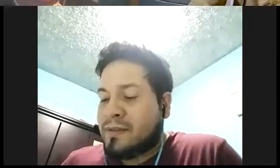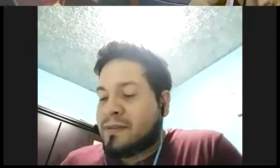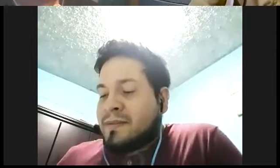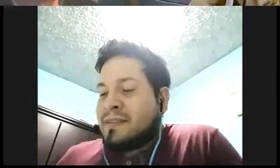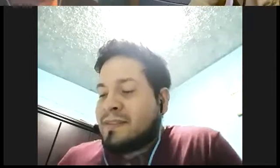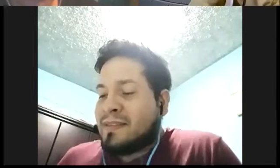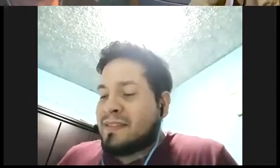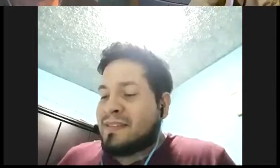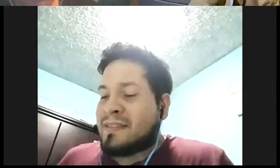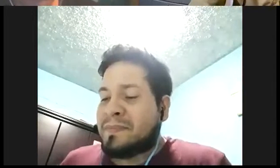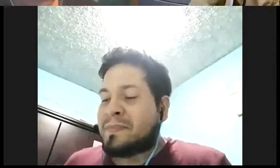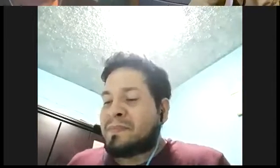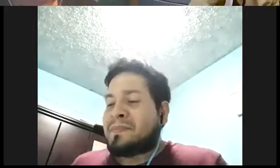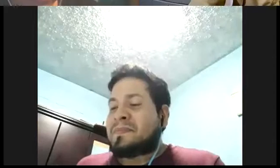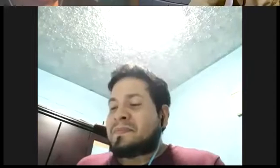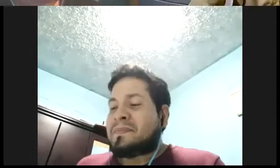You're welcome.